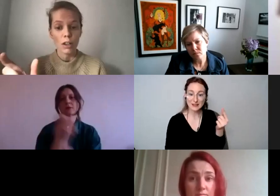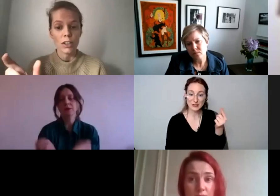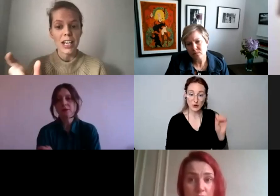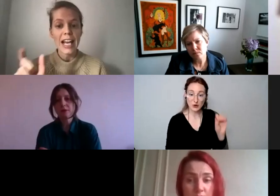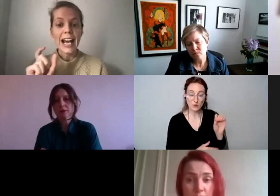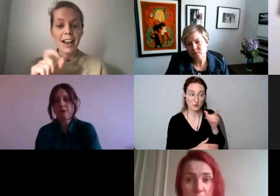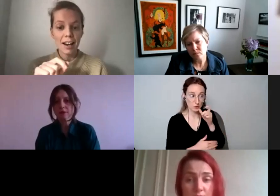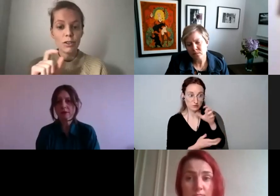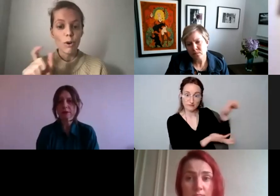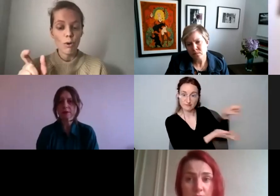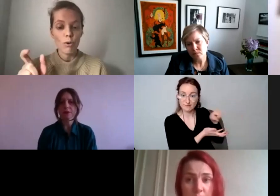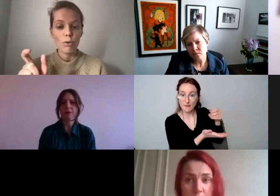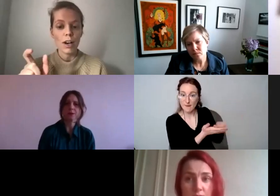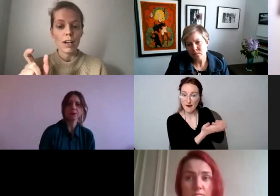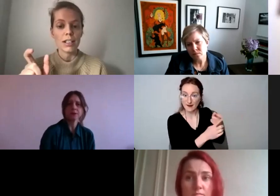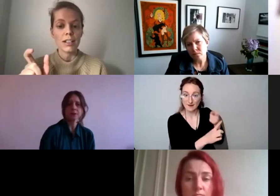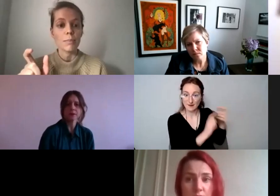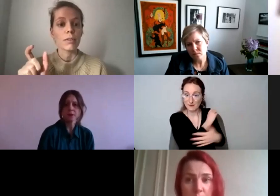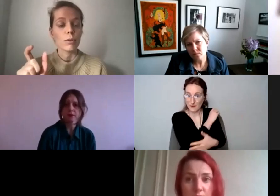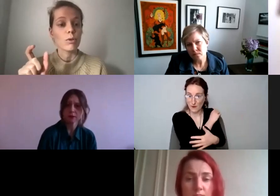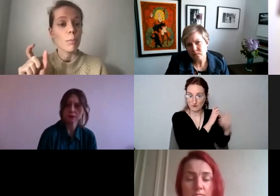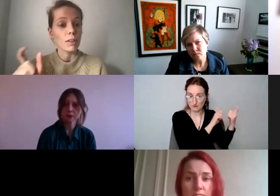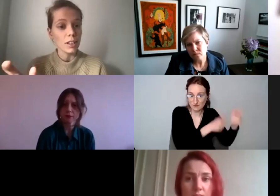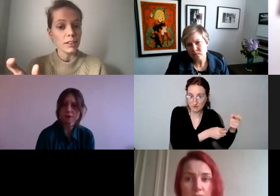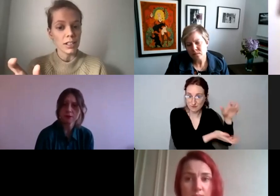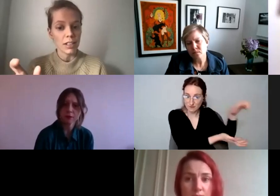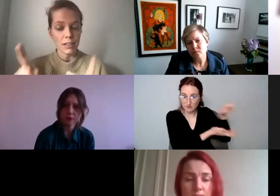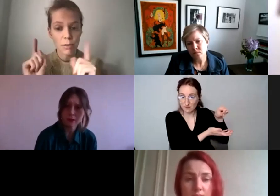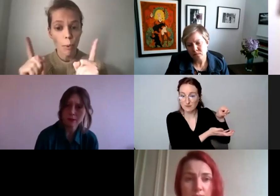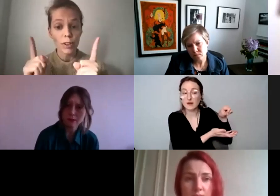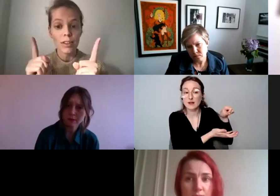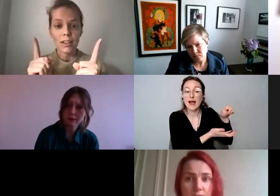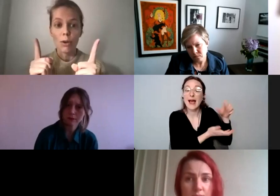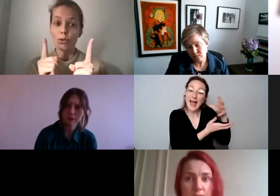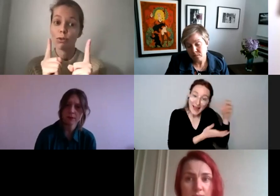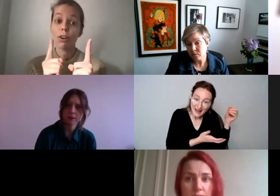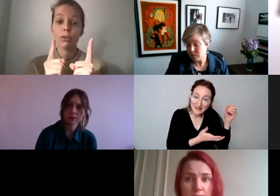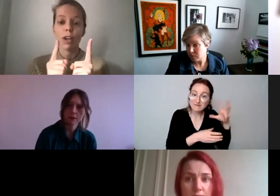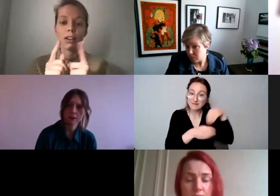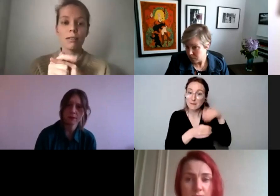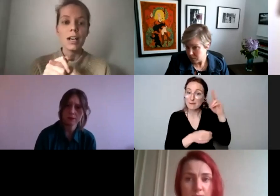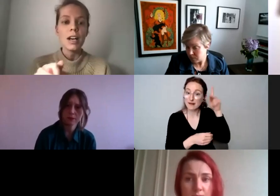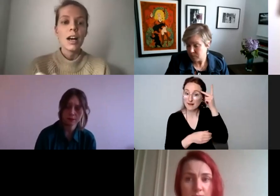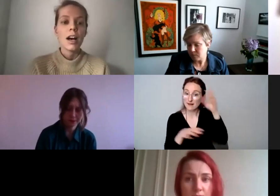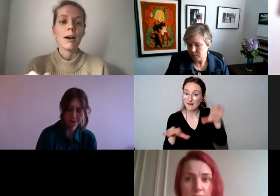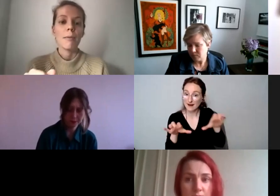foreign donors and who do political activities. It's important that those two go